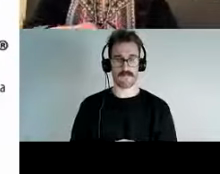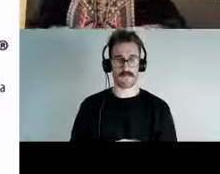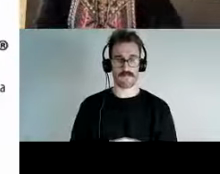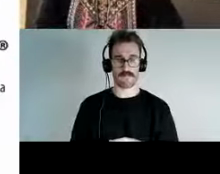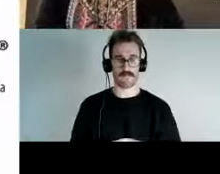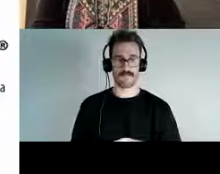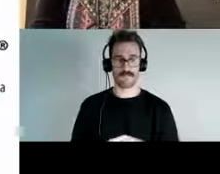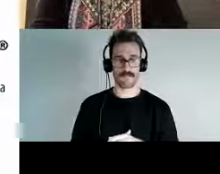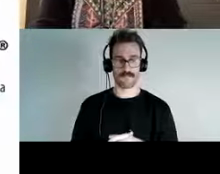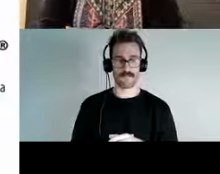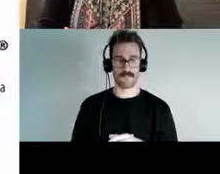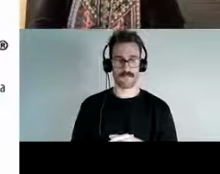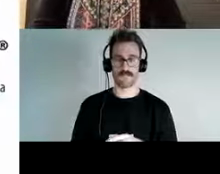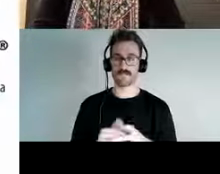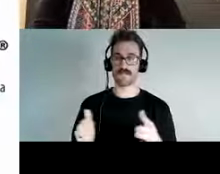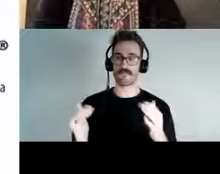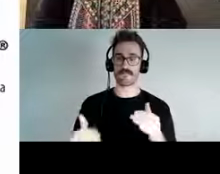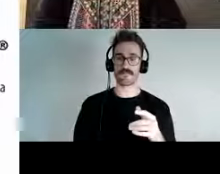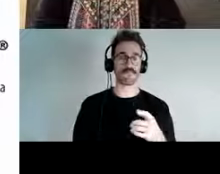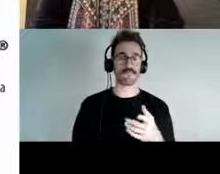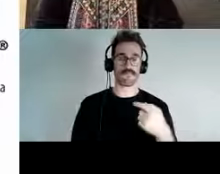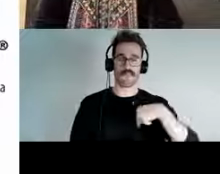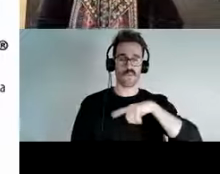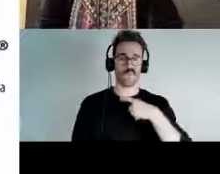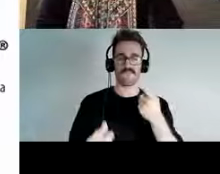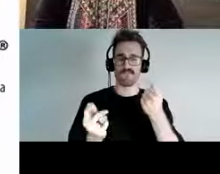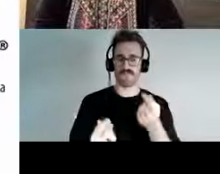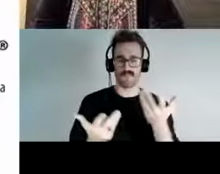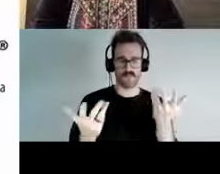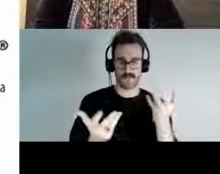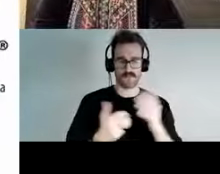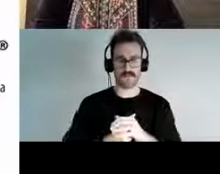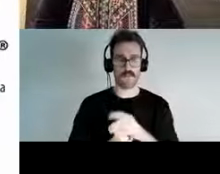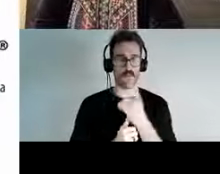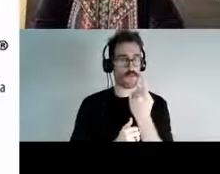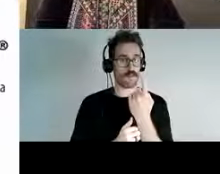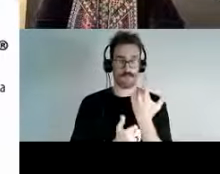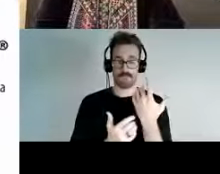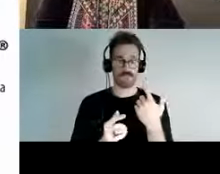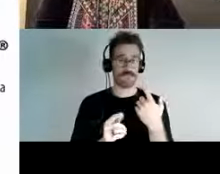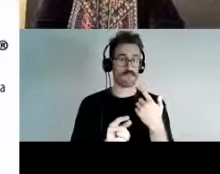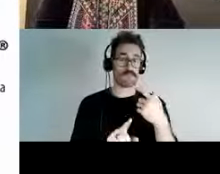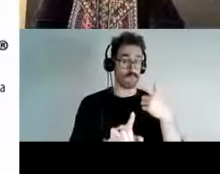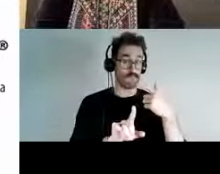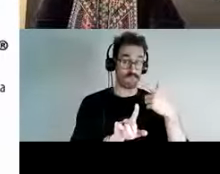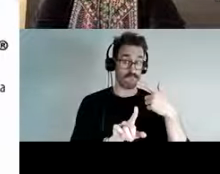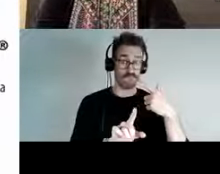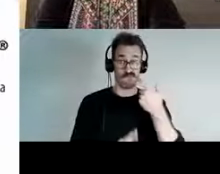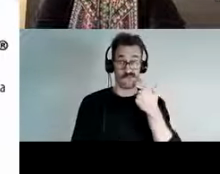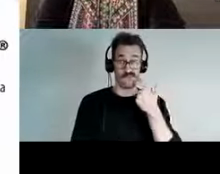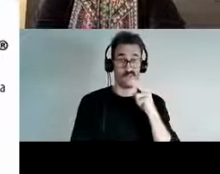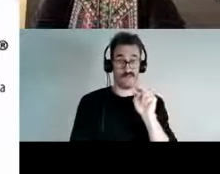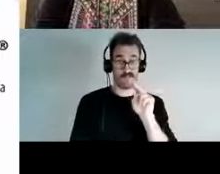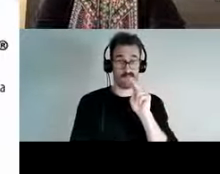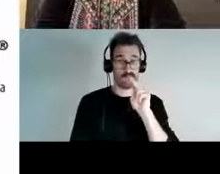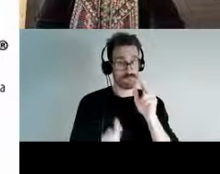Thank you. So what have we done? Well, one positive aspect of the systemic human rights violations in Canada, a